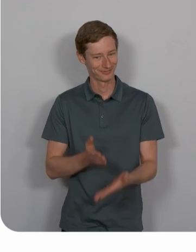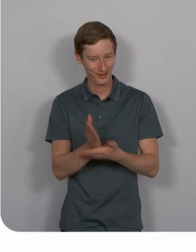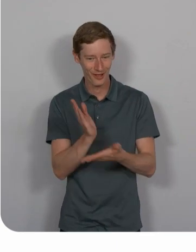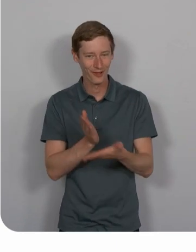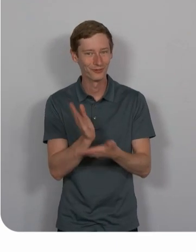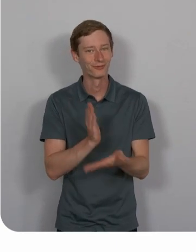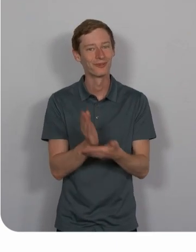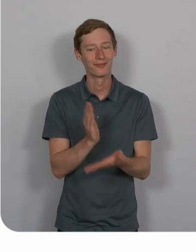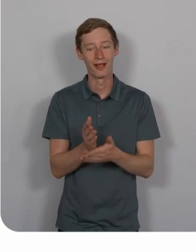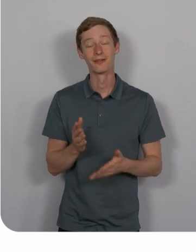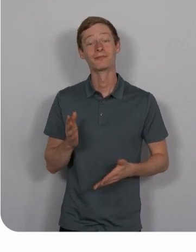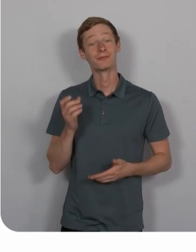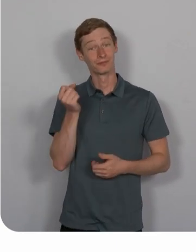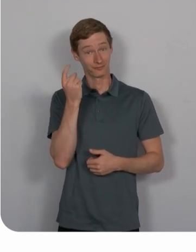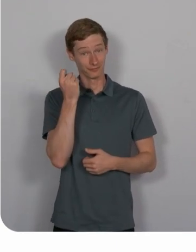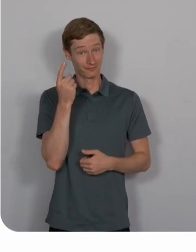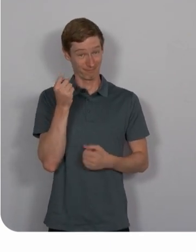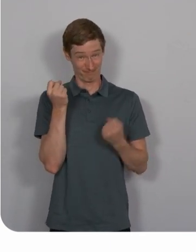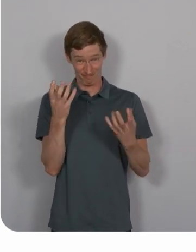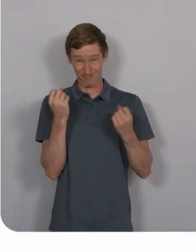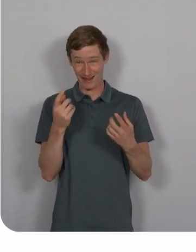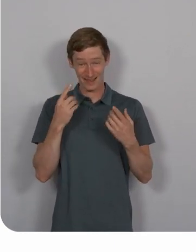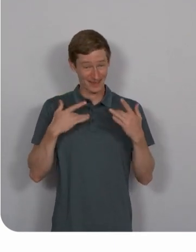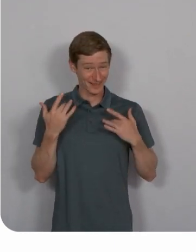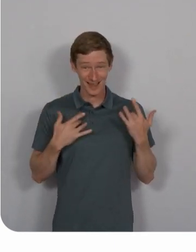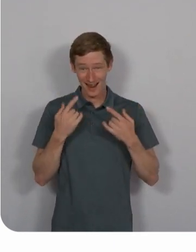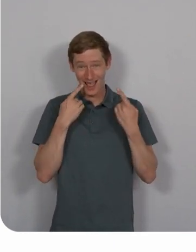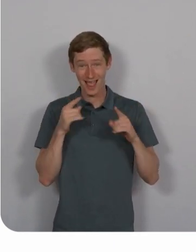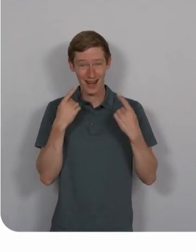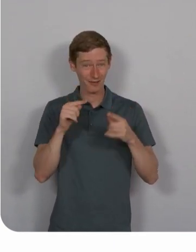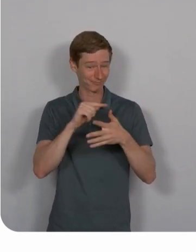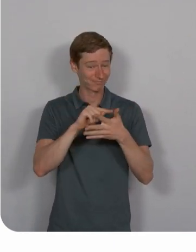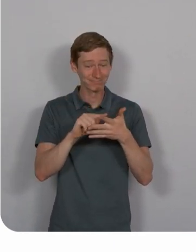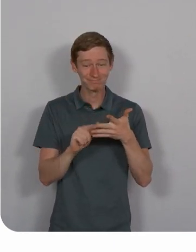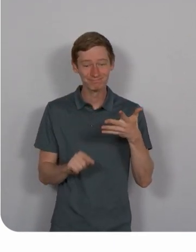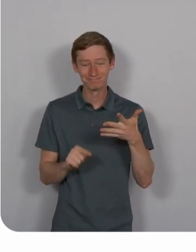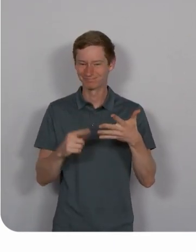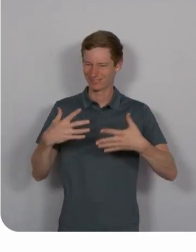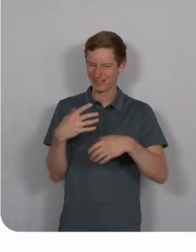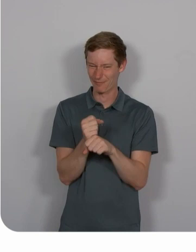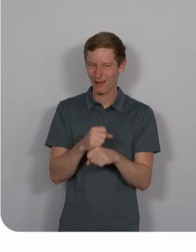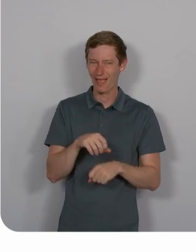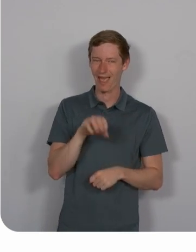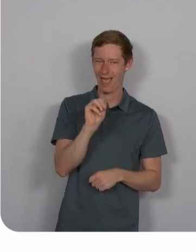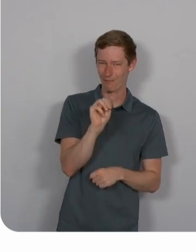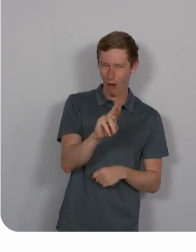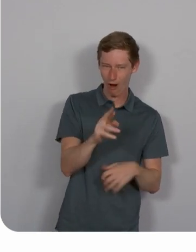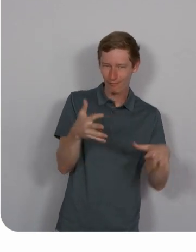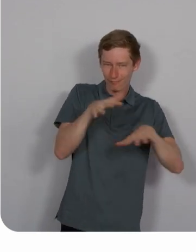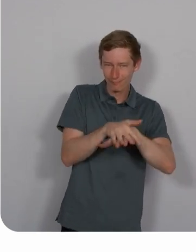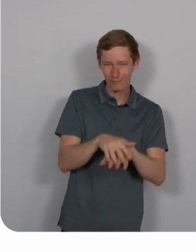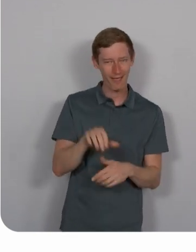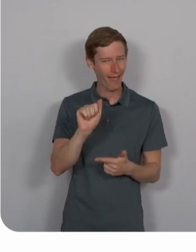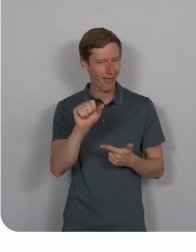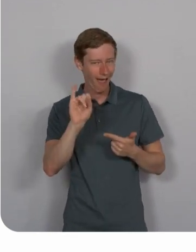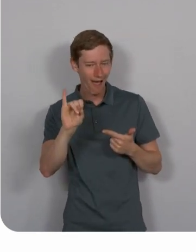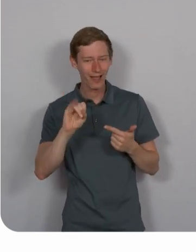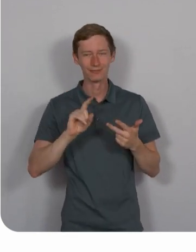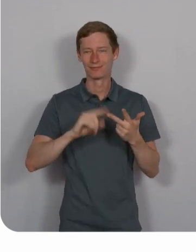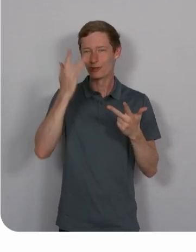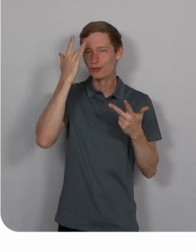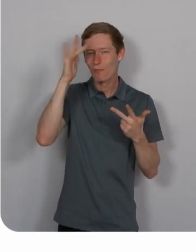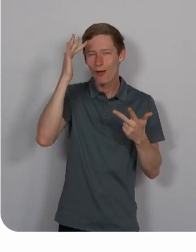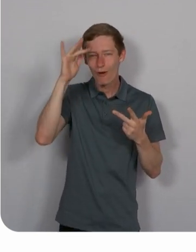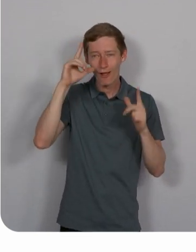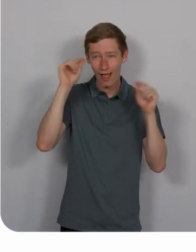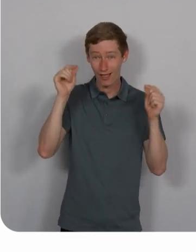All right. You guys have seen a lot of exciting announcements today. Just to summarize, mixed reality, artificial intelligence, smart glasses.